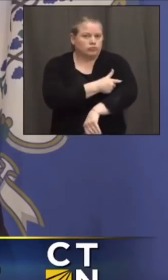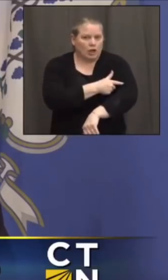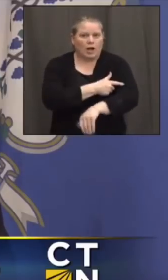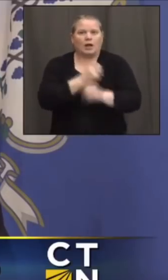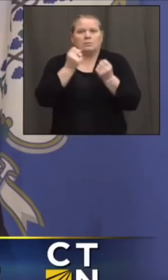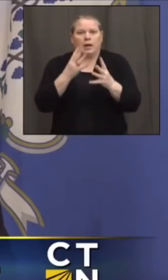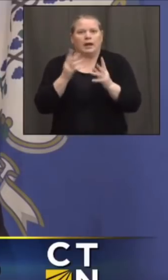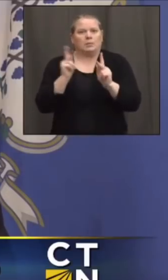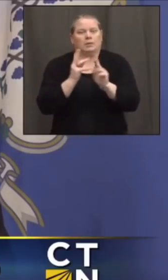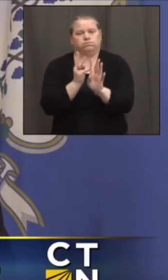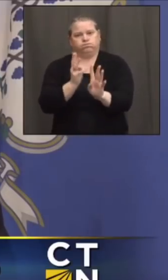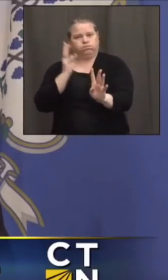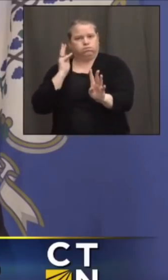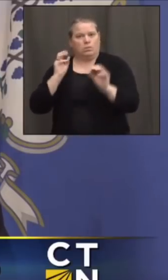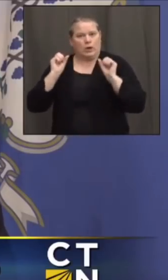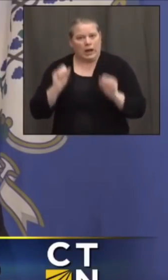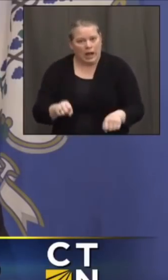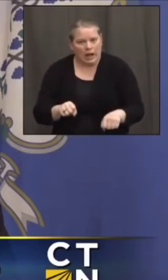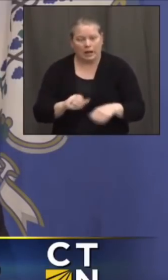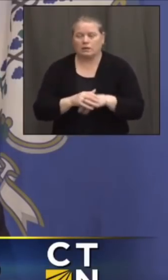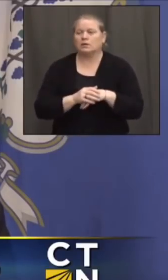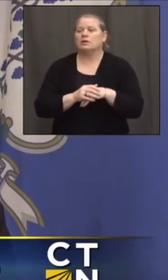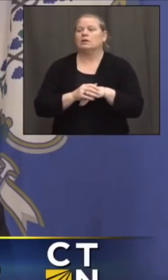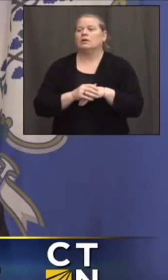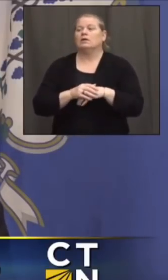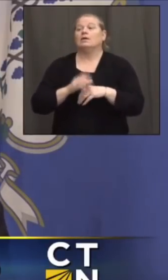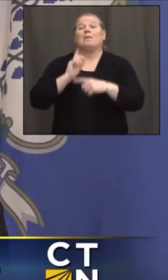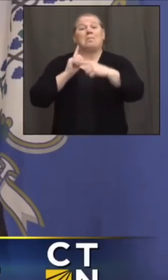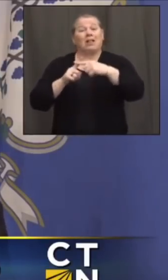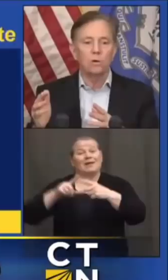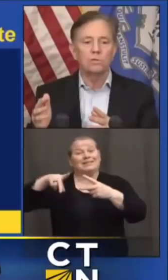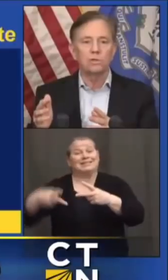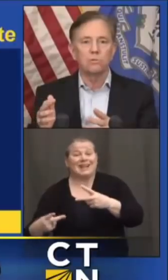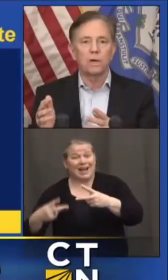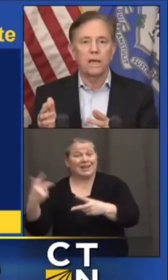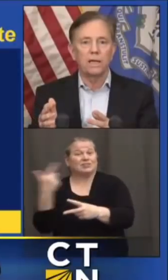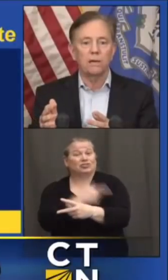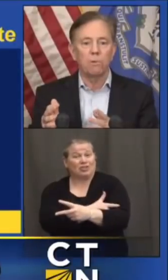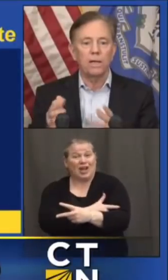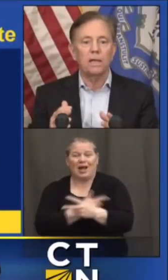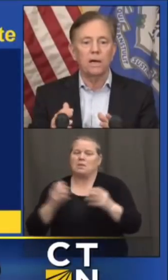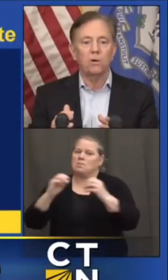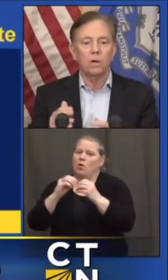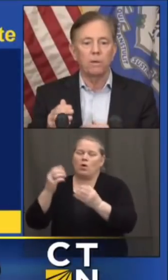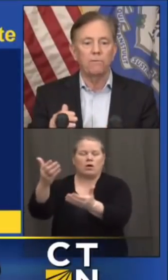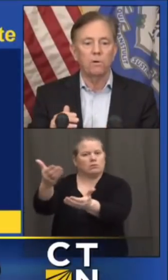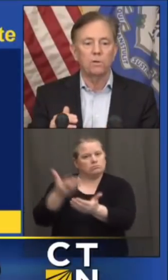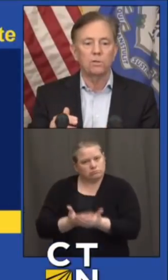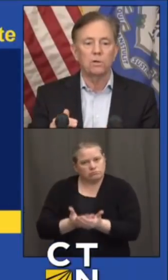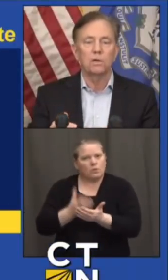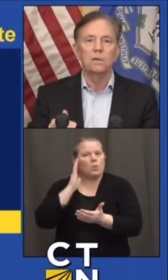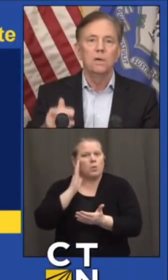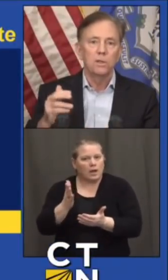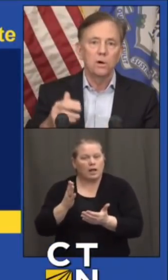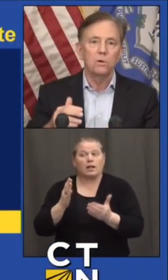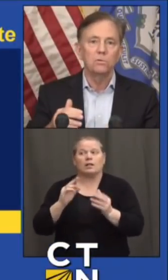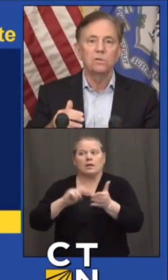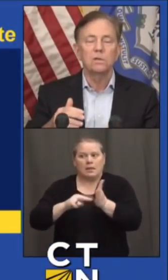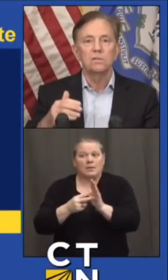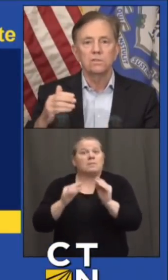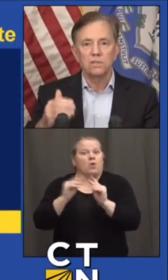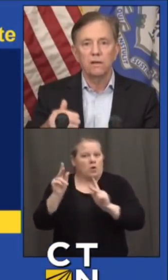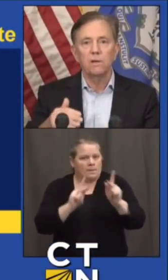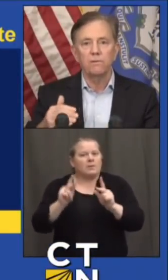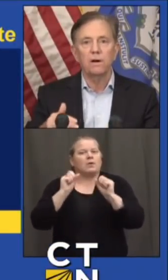And that's never been more important. And those additional doses we're getting right now are going to be focused on